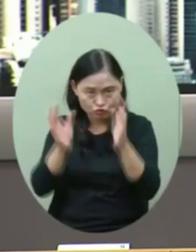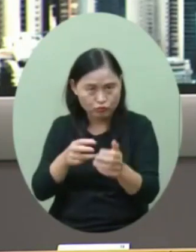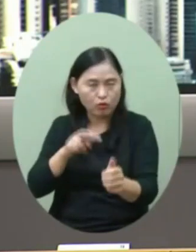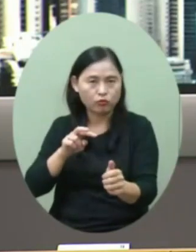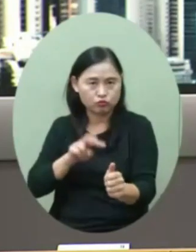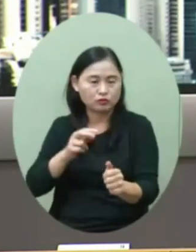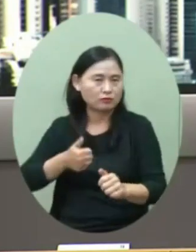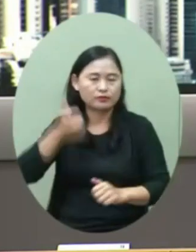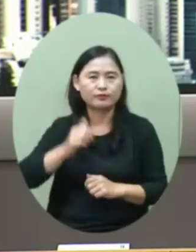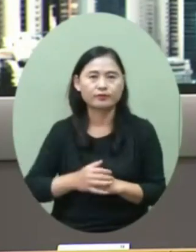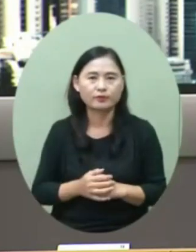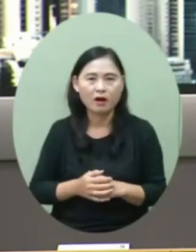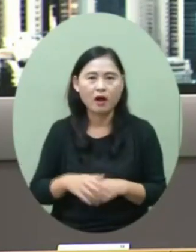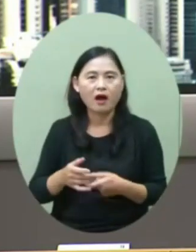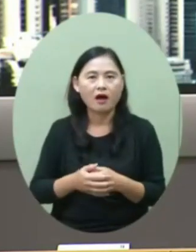safe.